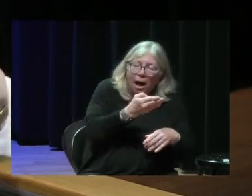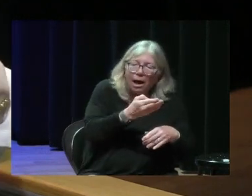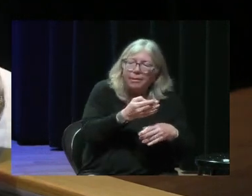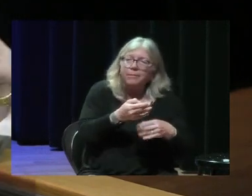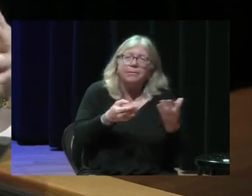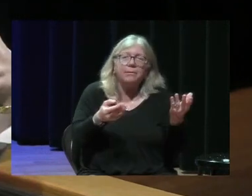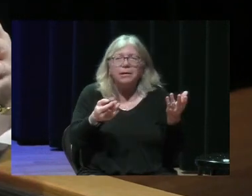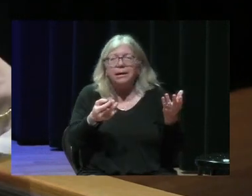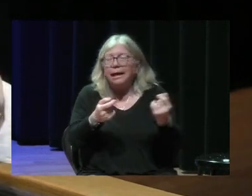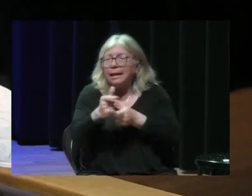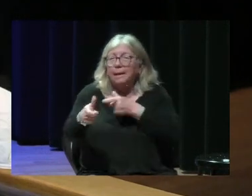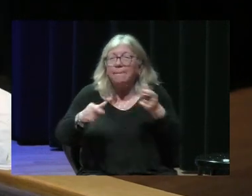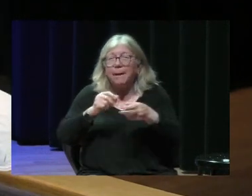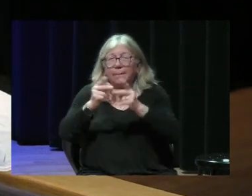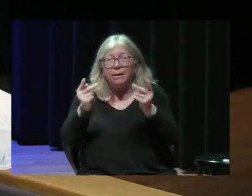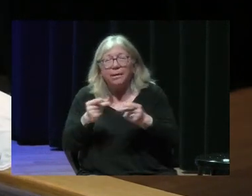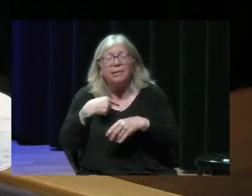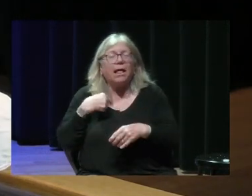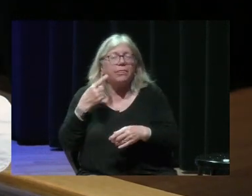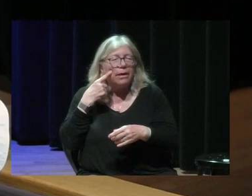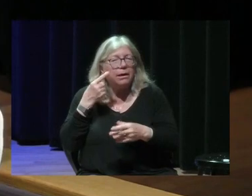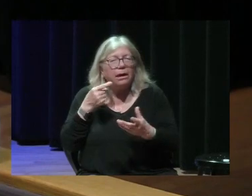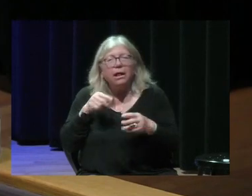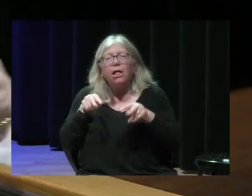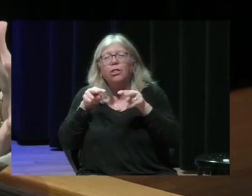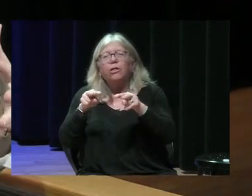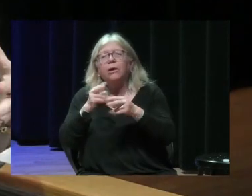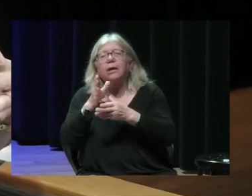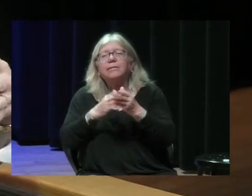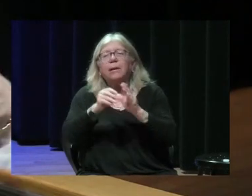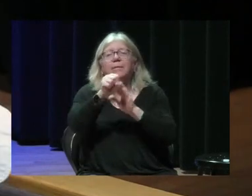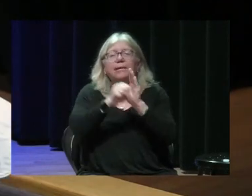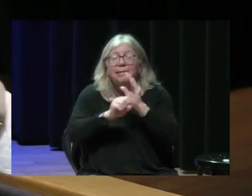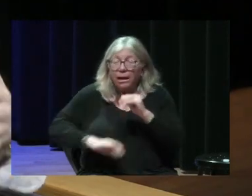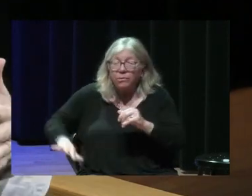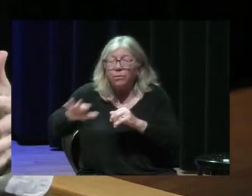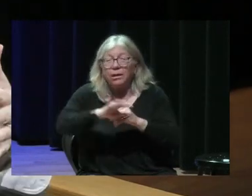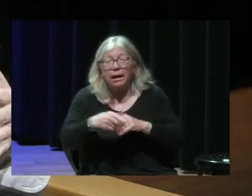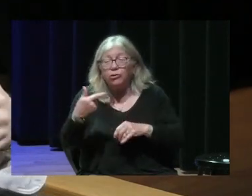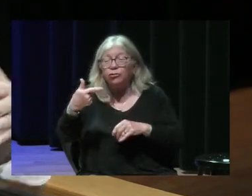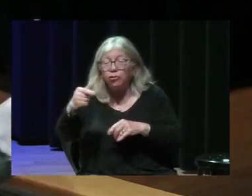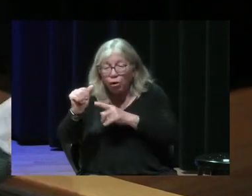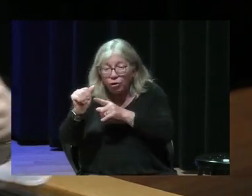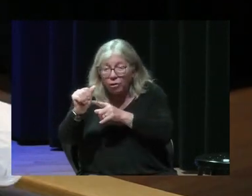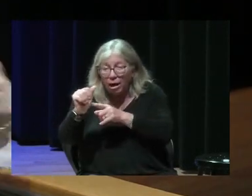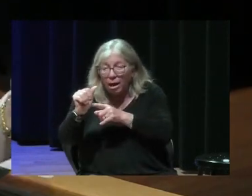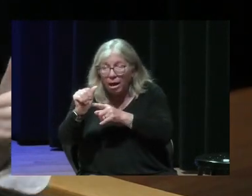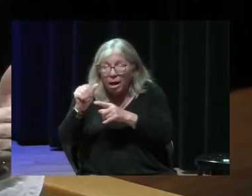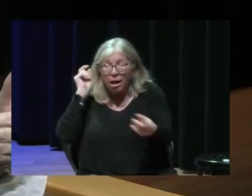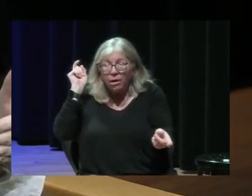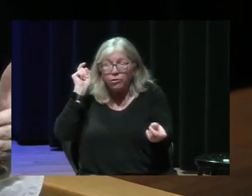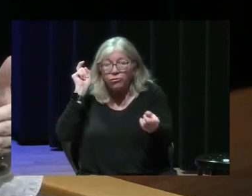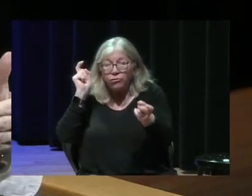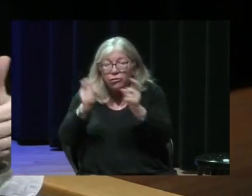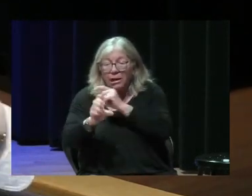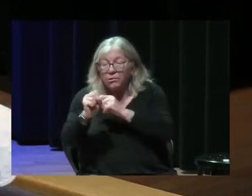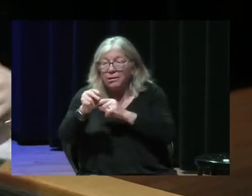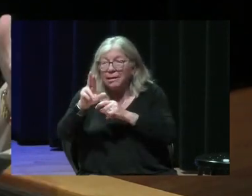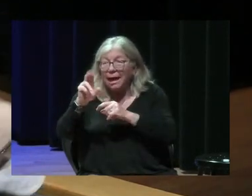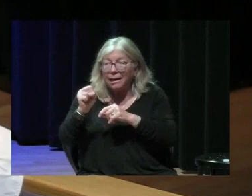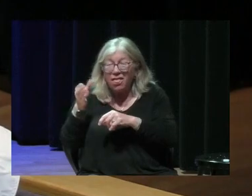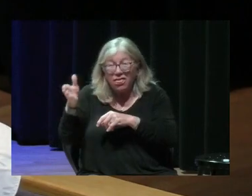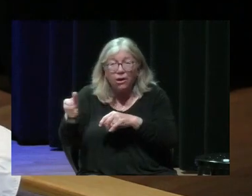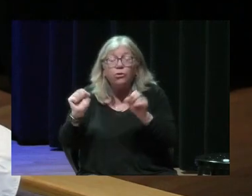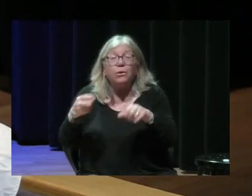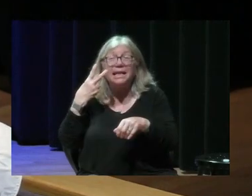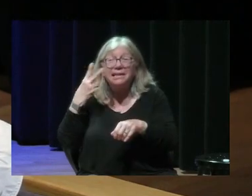know, in these big places. Like, I mean, I think you look at some of the states around the country. You look at Georgia. There's some changing status there. You can